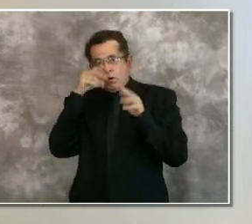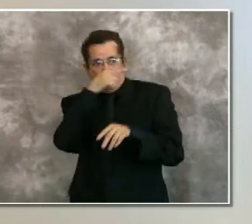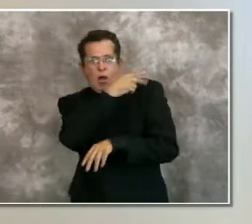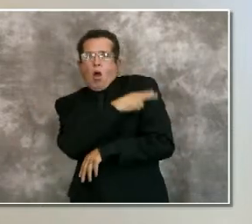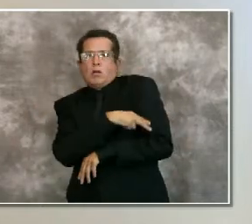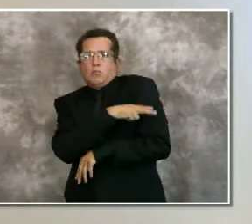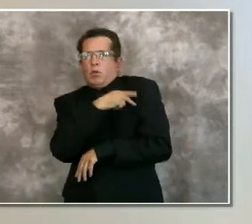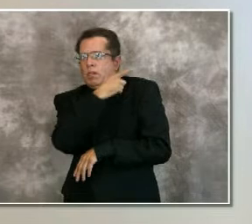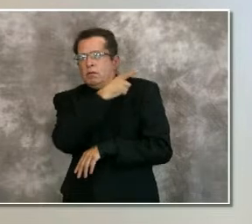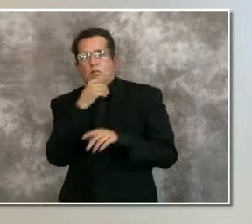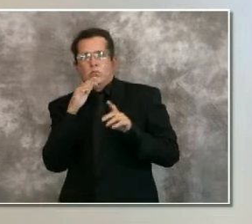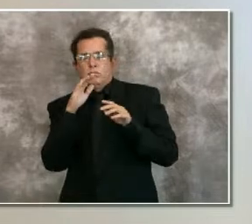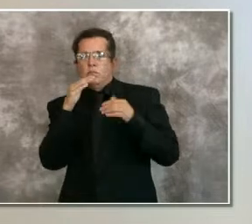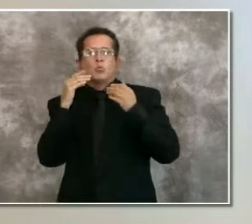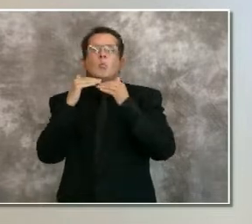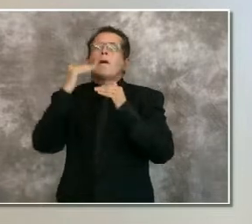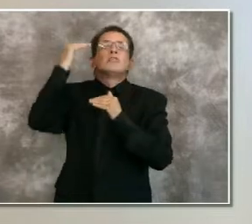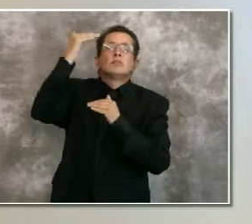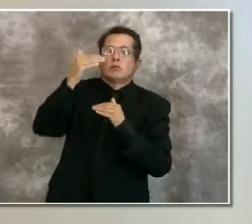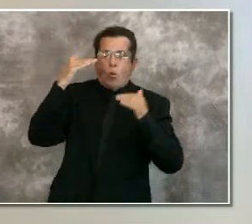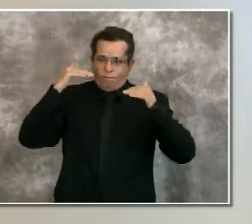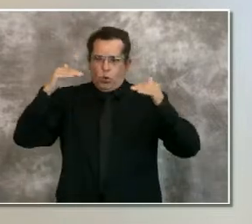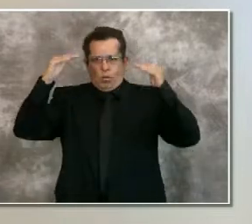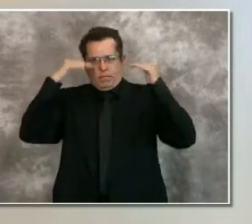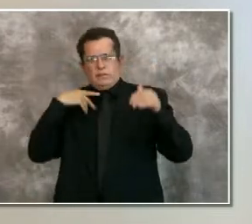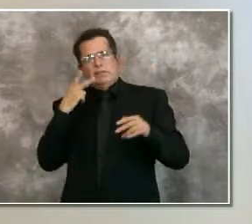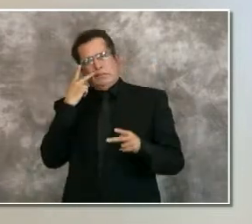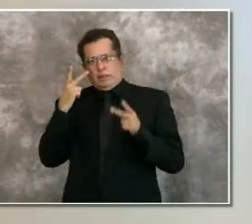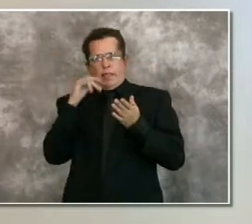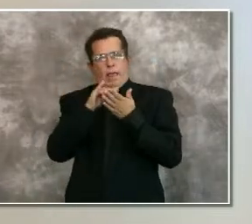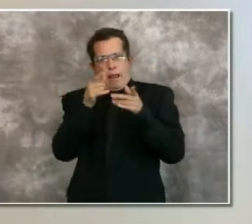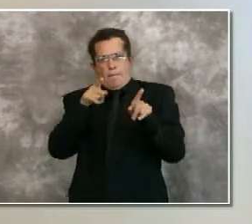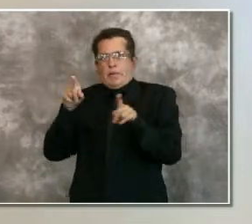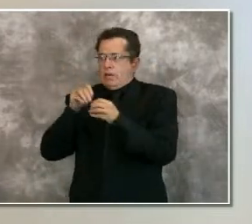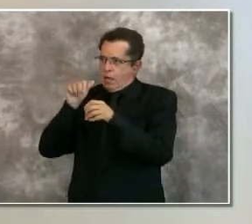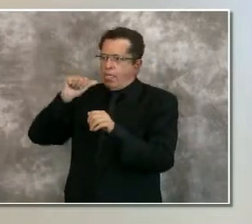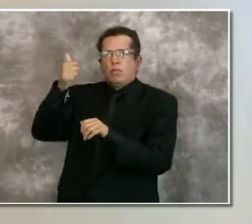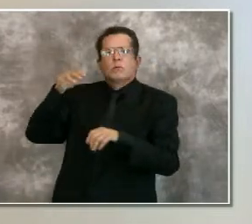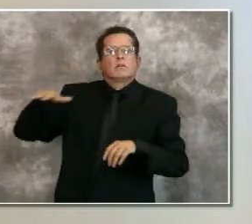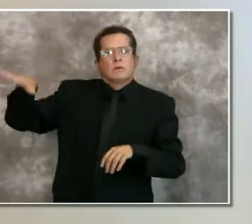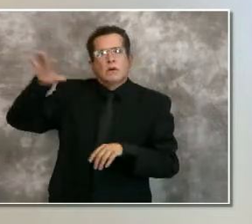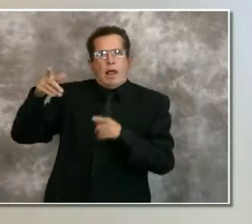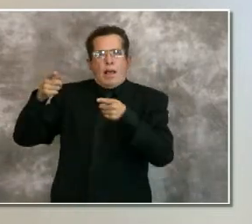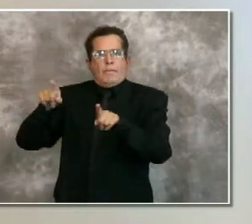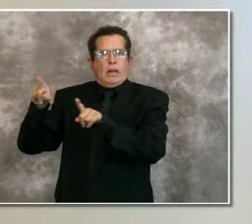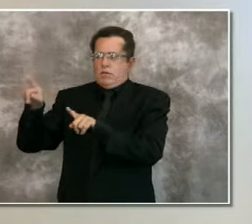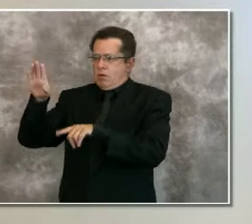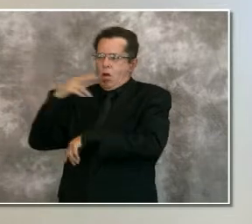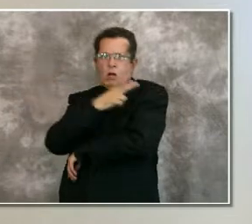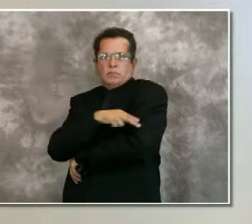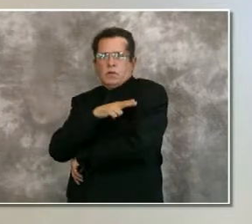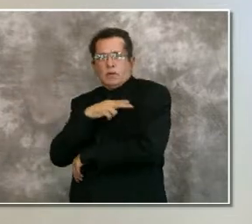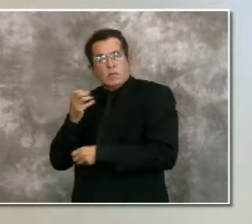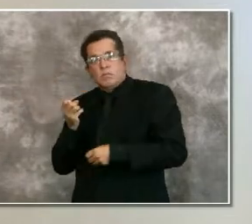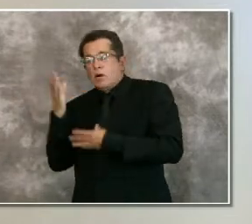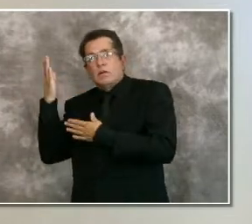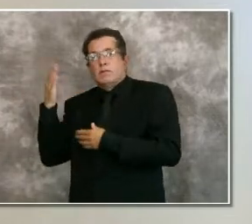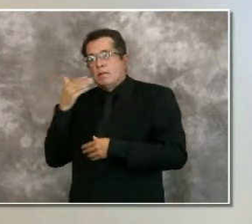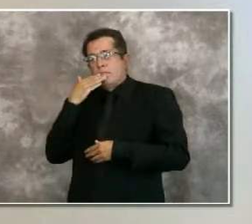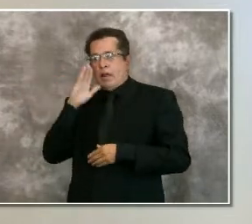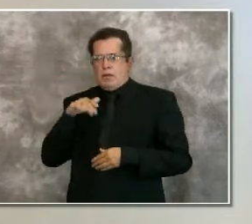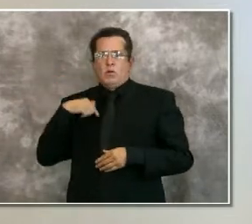healthcare system because we had seen that happen in multiple other places. Our initial stay-at-home orders